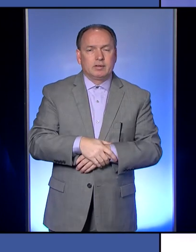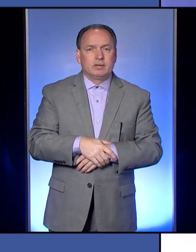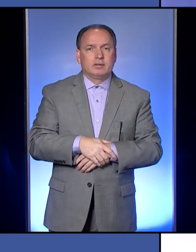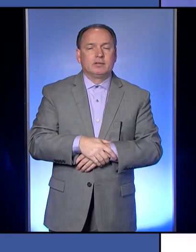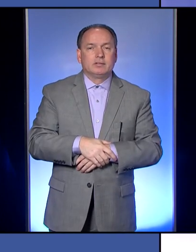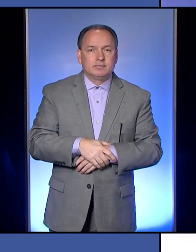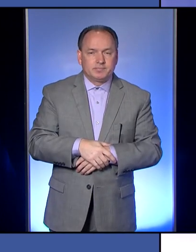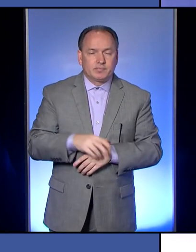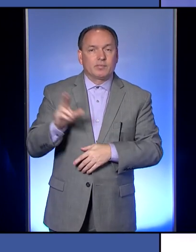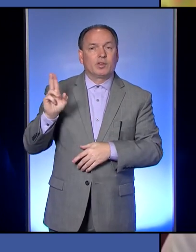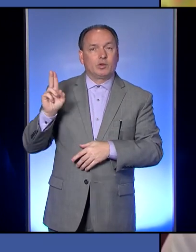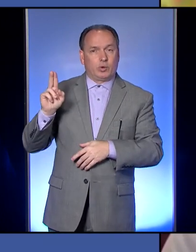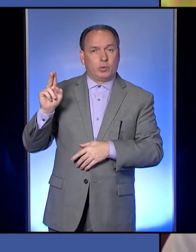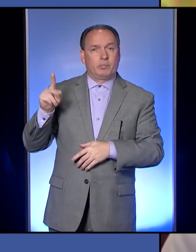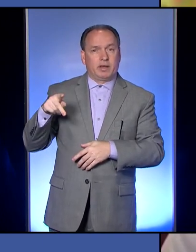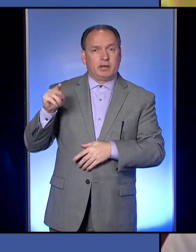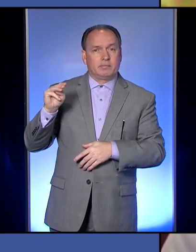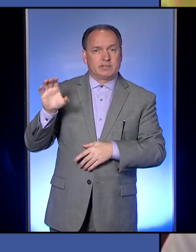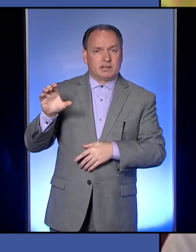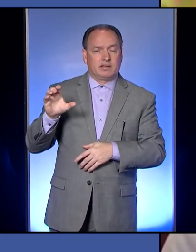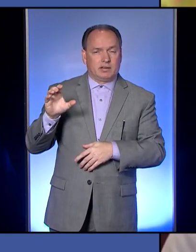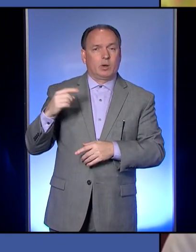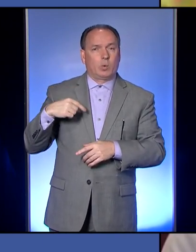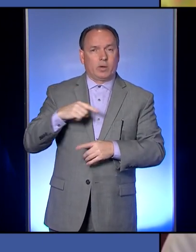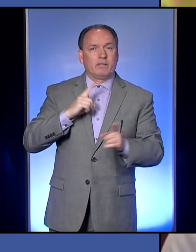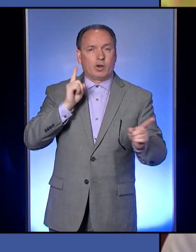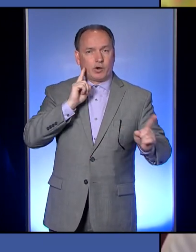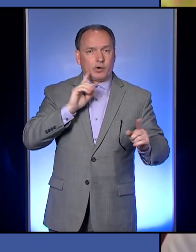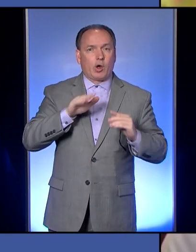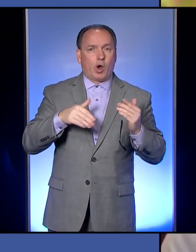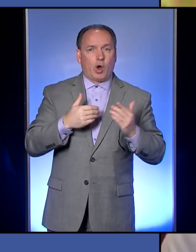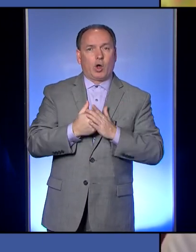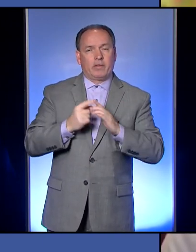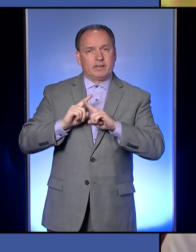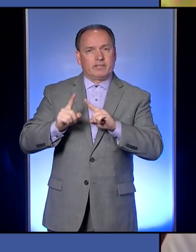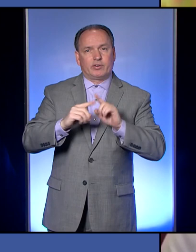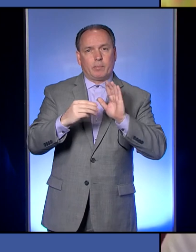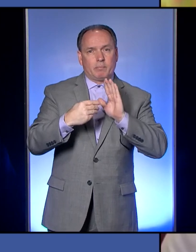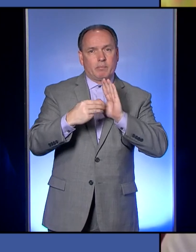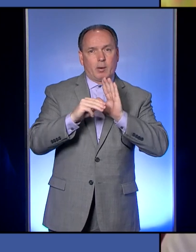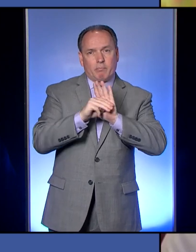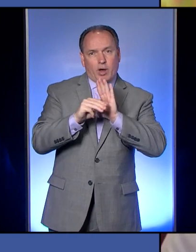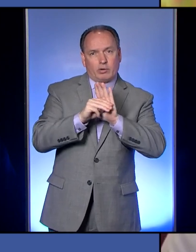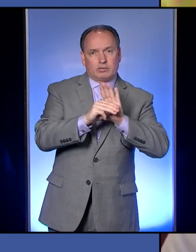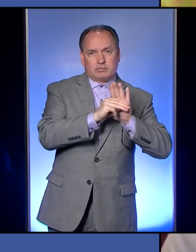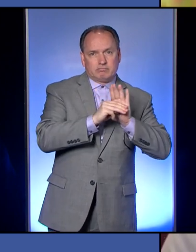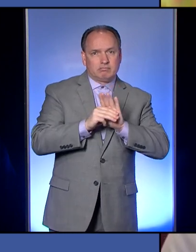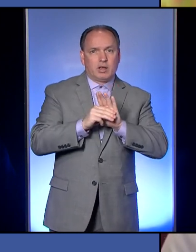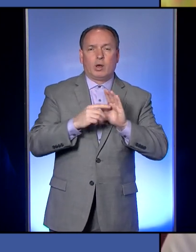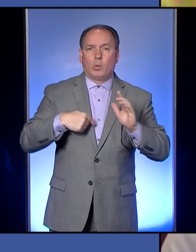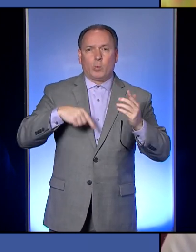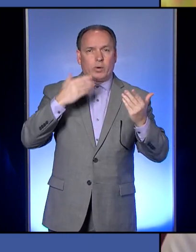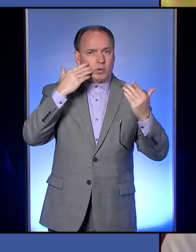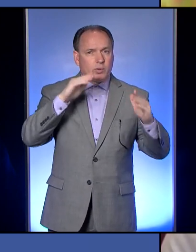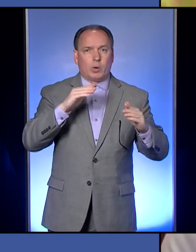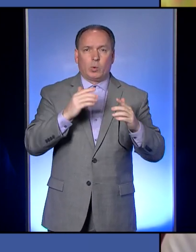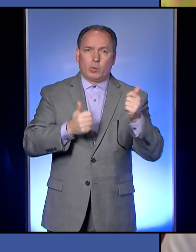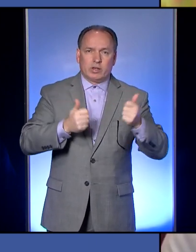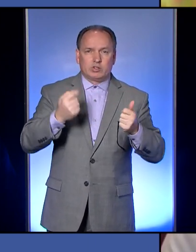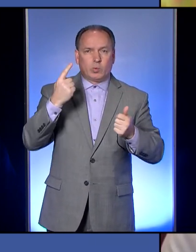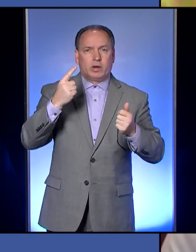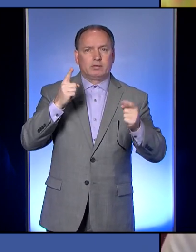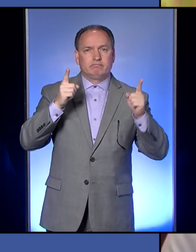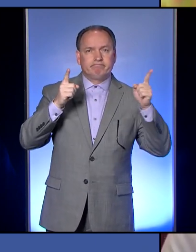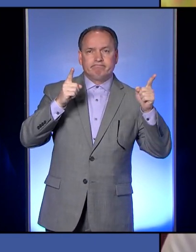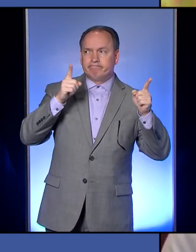Well, I know at UPMC, we have heard all of the models. Unfortunately, we don't know which one will actually play out as truth for